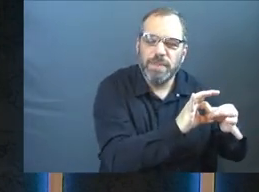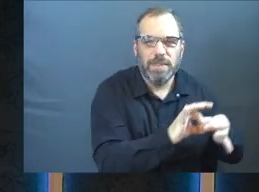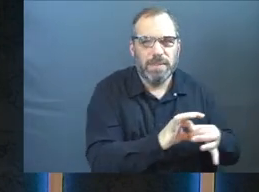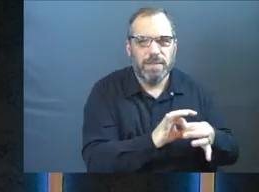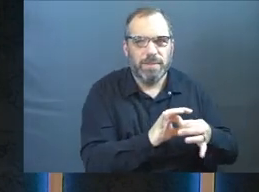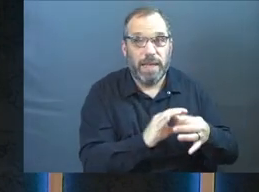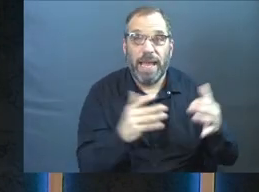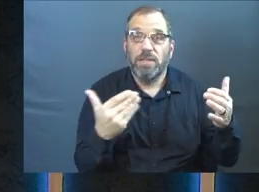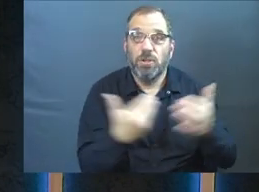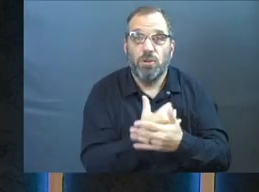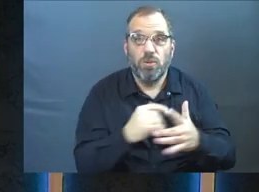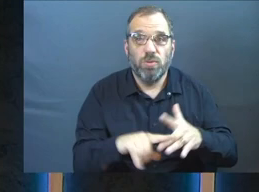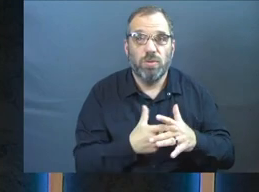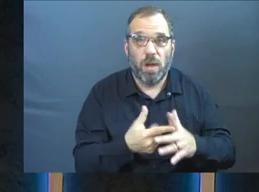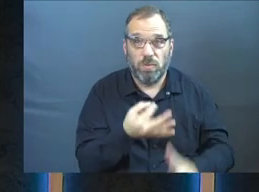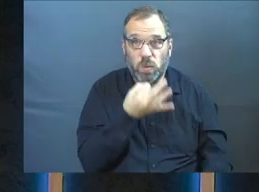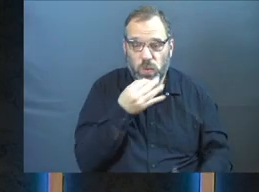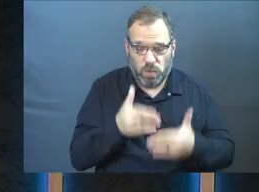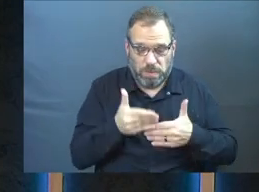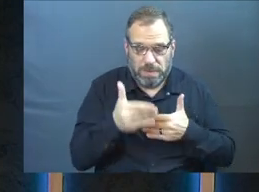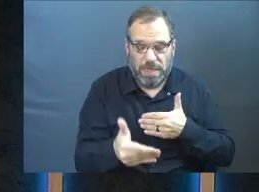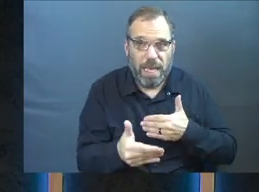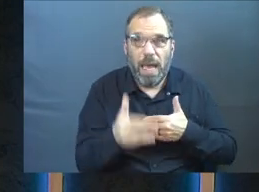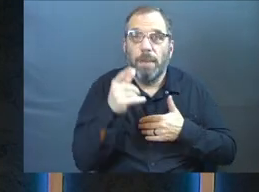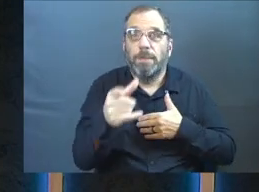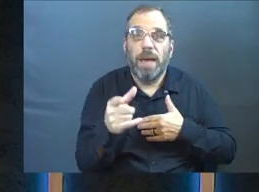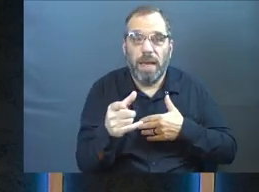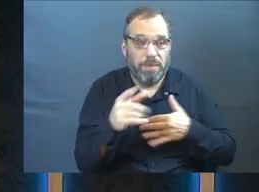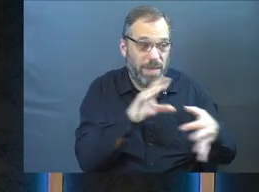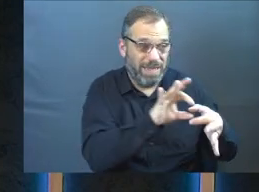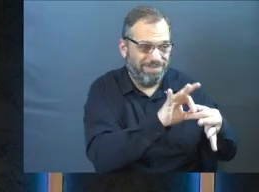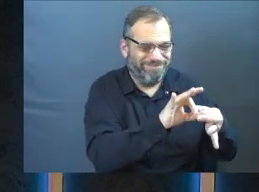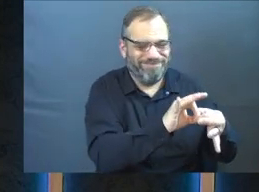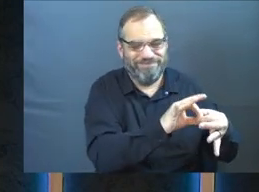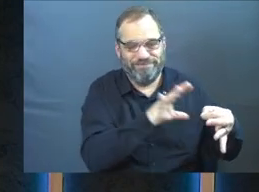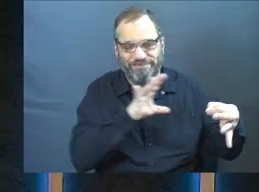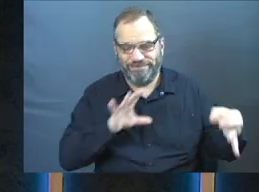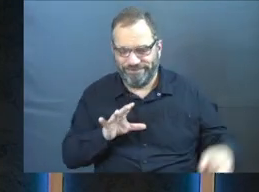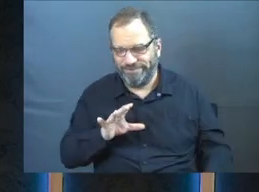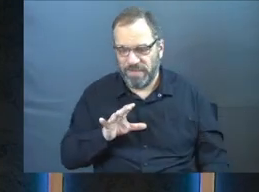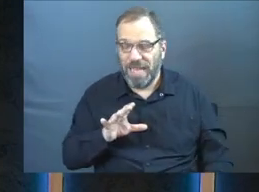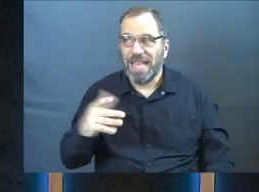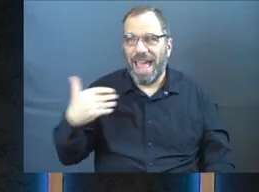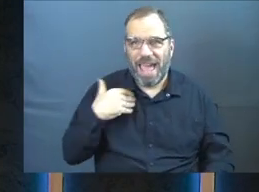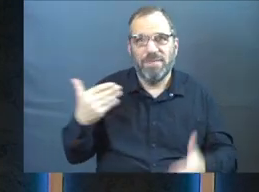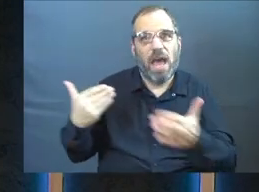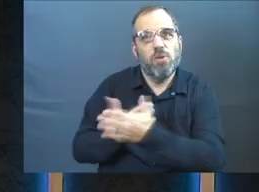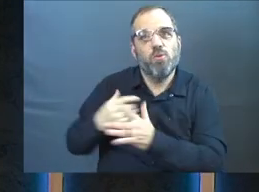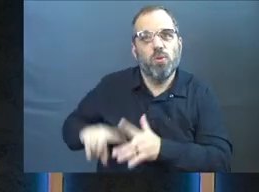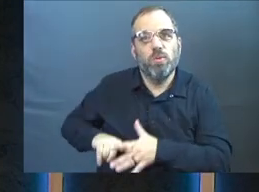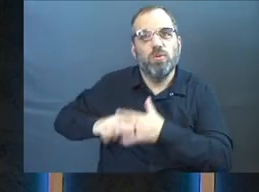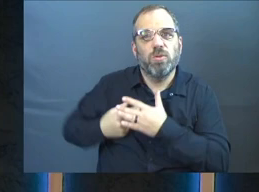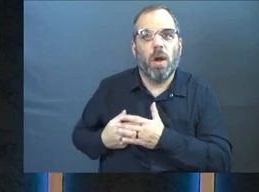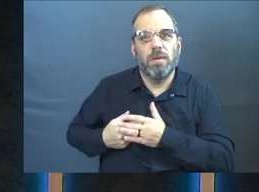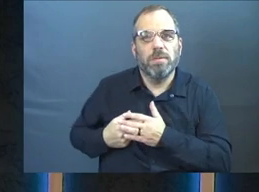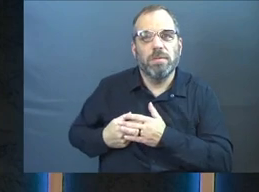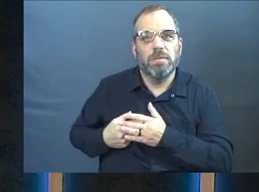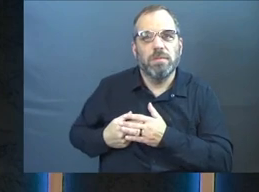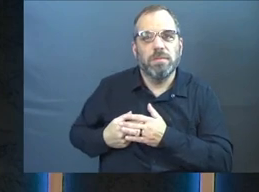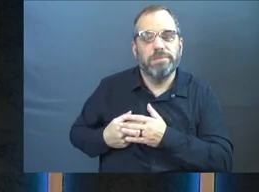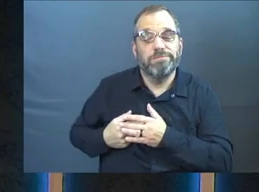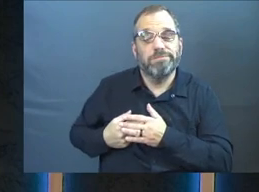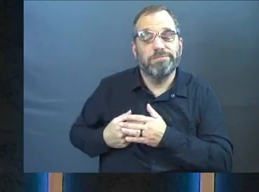There's a new start for you ahead, but you might have to get out of the relationship in order to get to that new start.